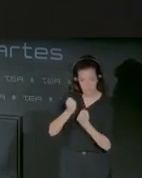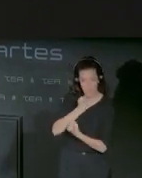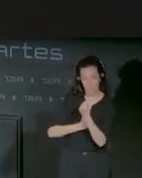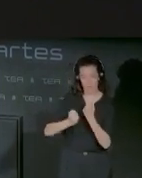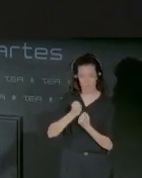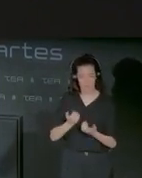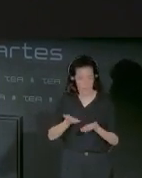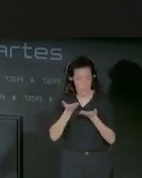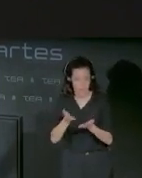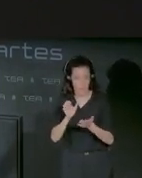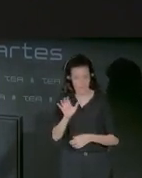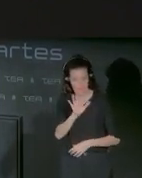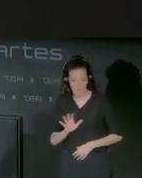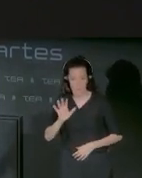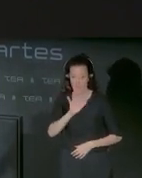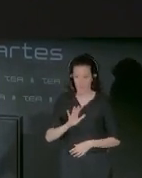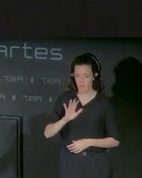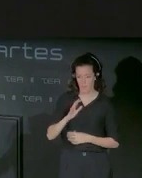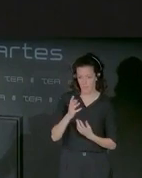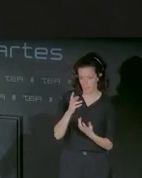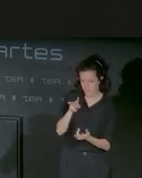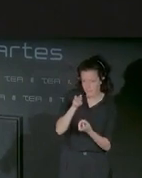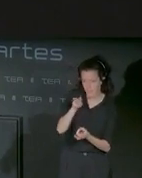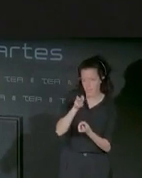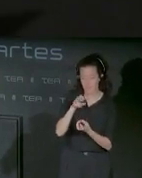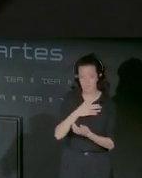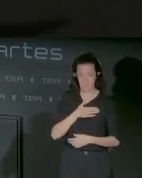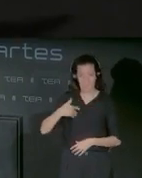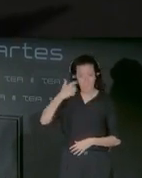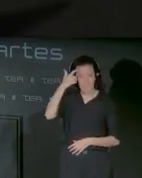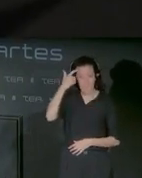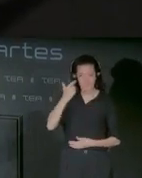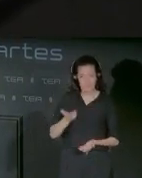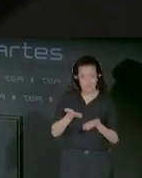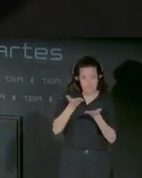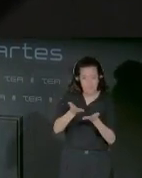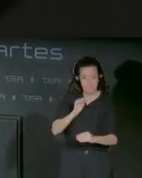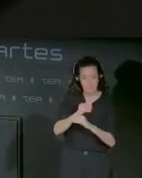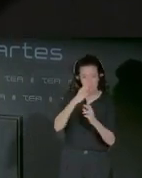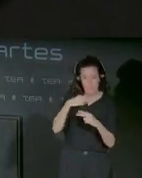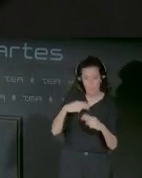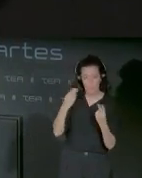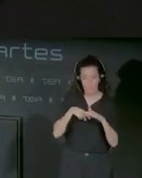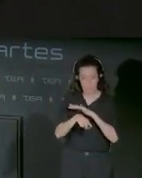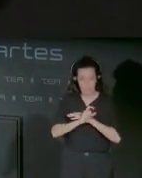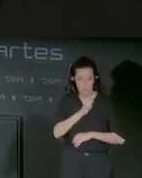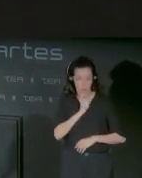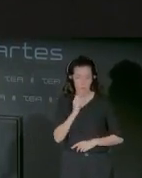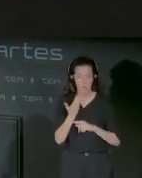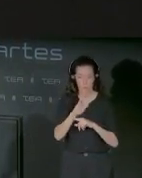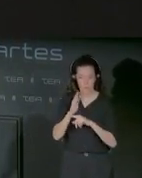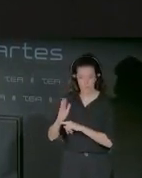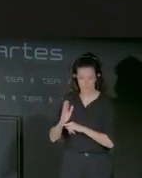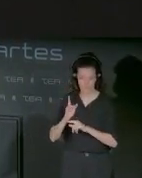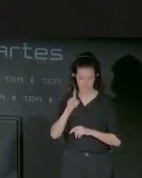analizar cuáles son todas estas políticas públicas y formular distintas propuestas de mejora. Modera Johanna Nylander,